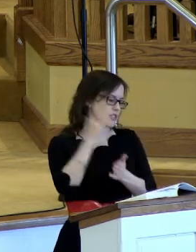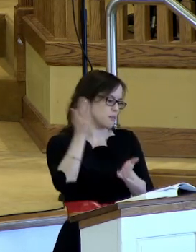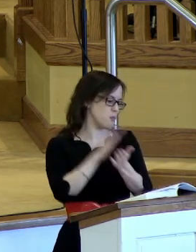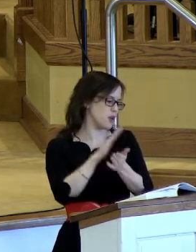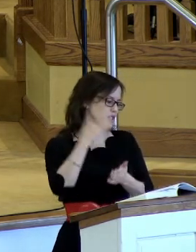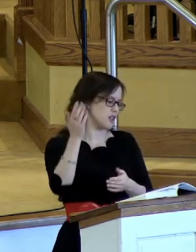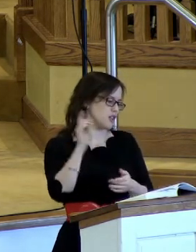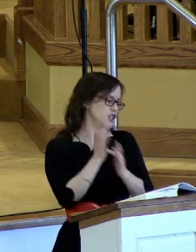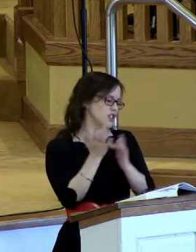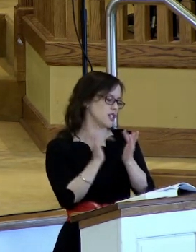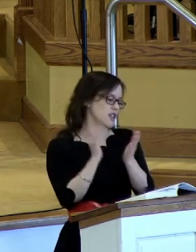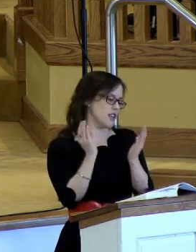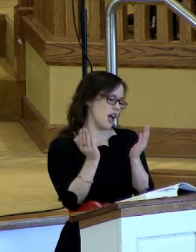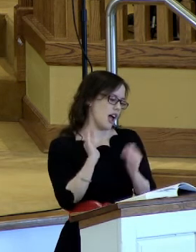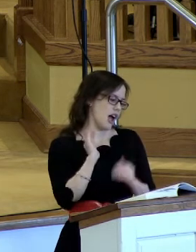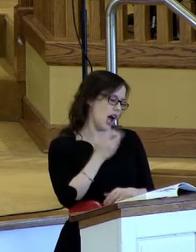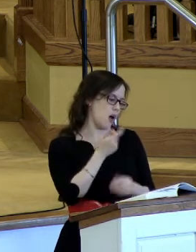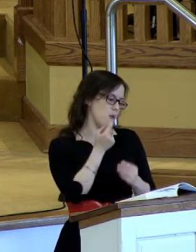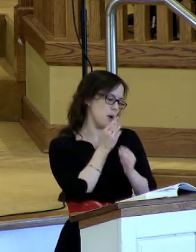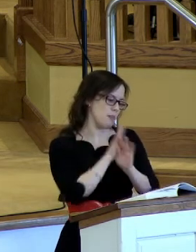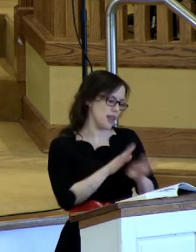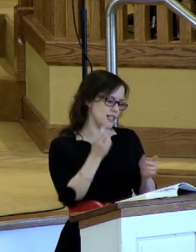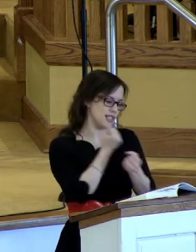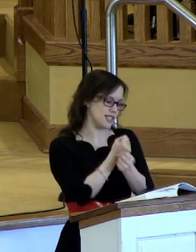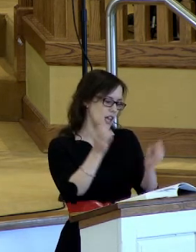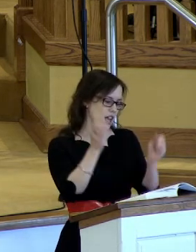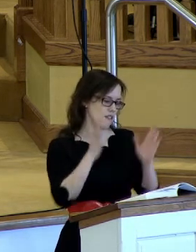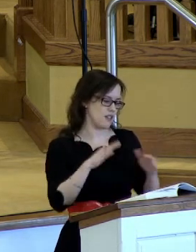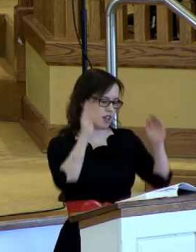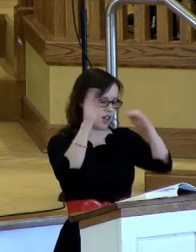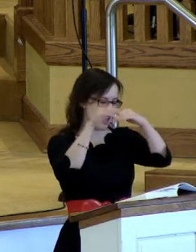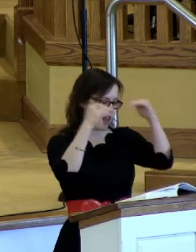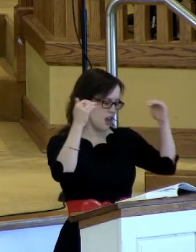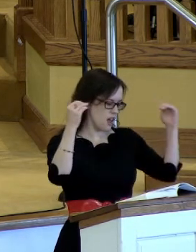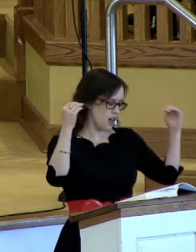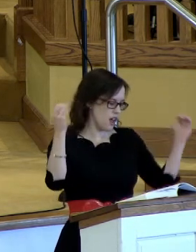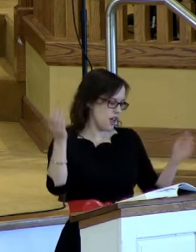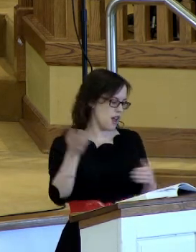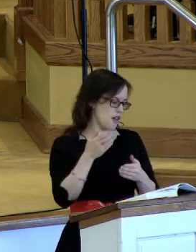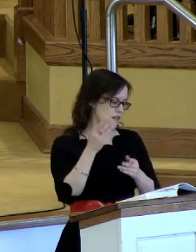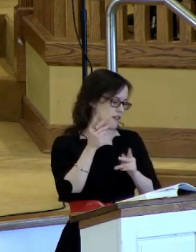praise him, Jesus our blessed Redeemer.